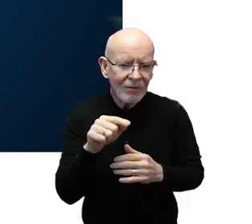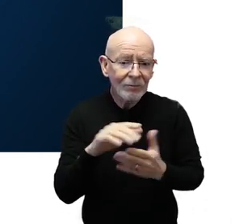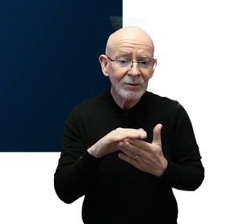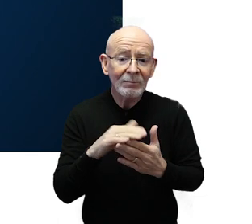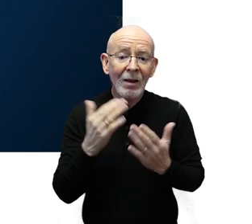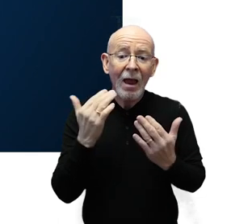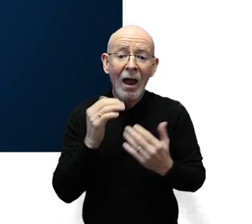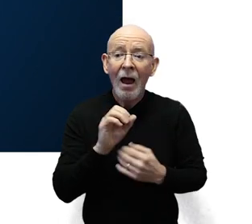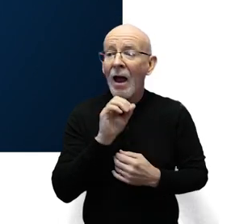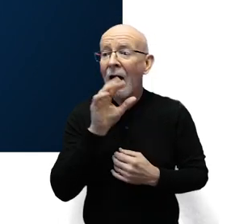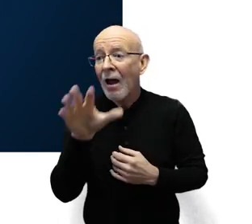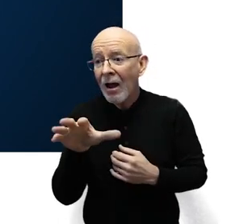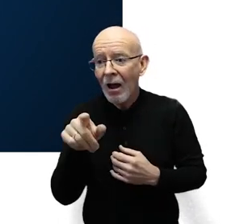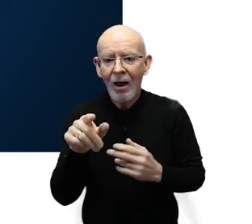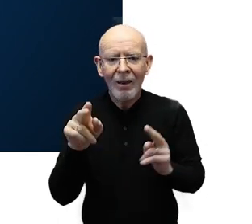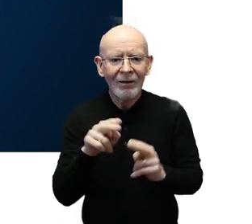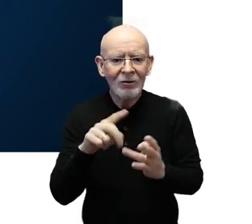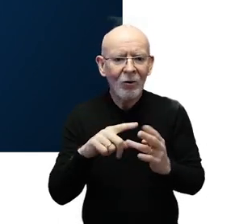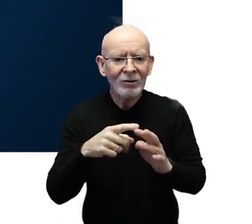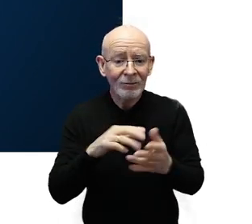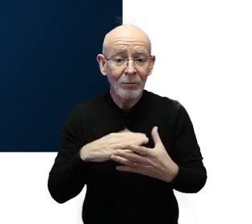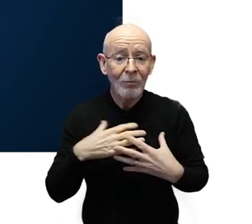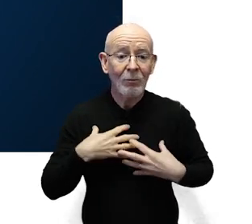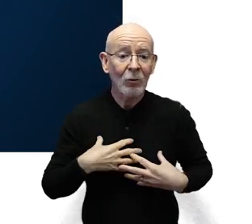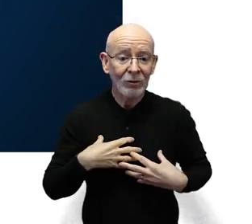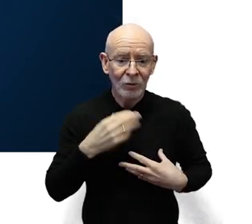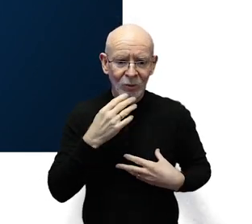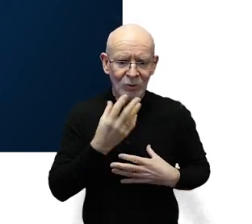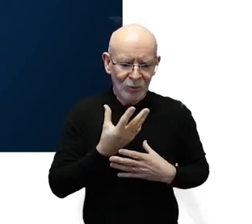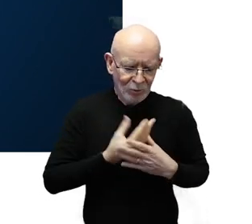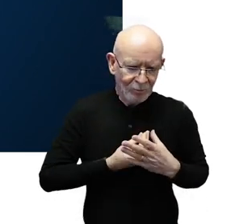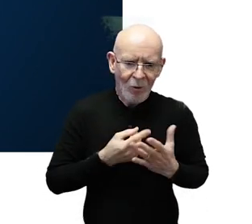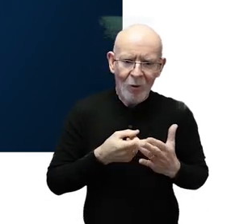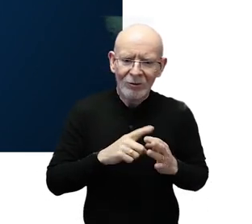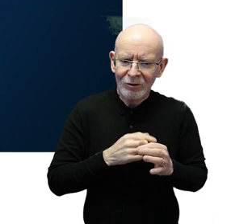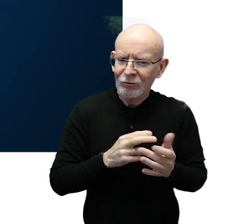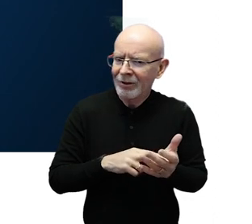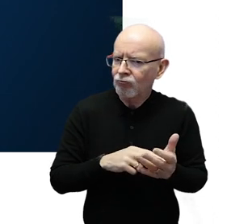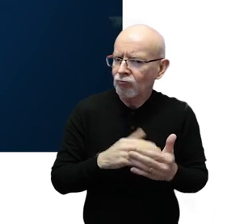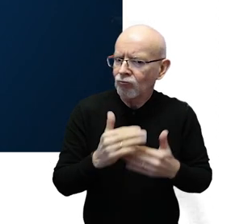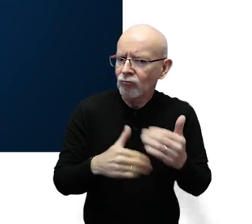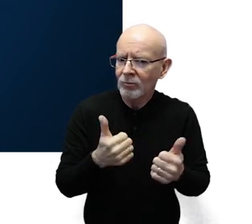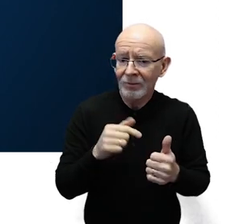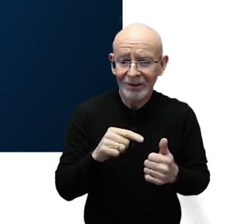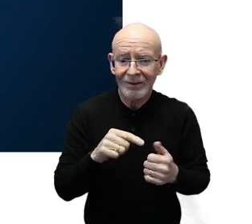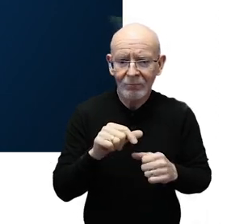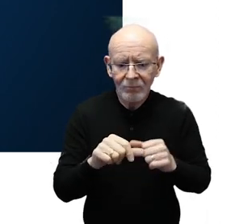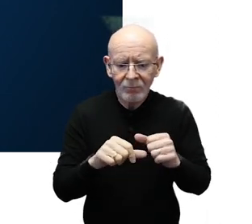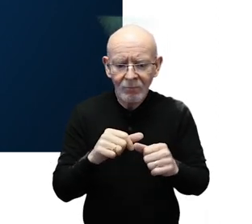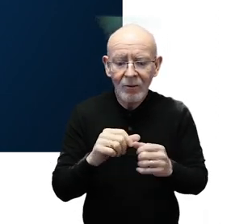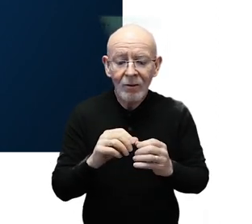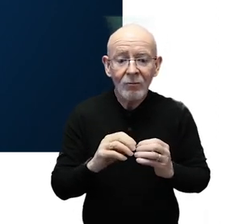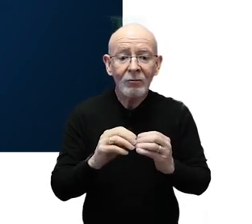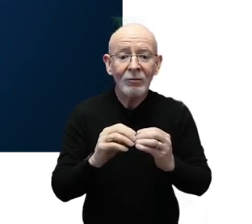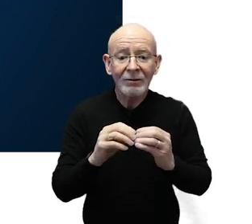less oxygen as the body has used some of the oxygen for our body's normal processes. These processes can also create